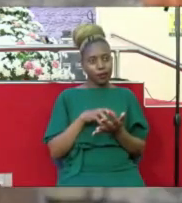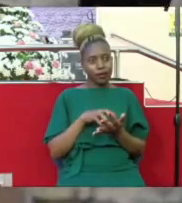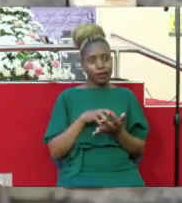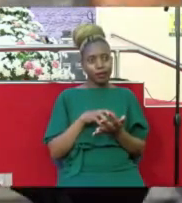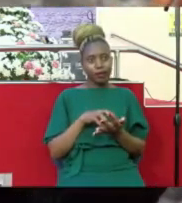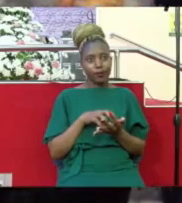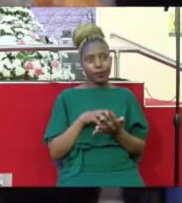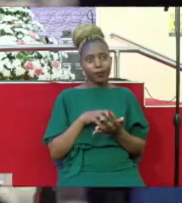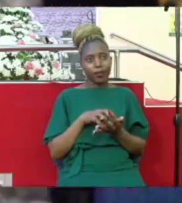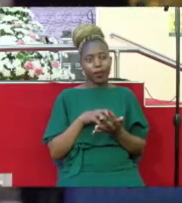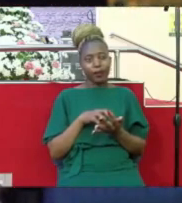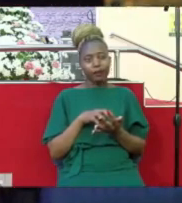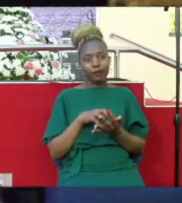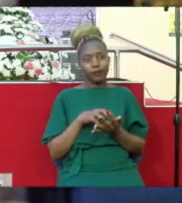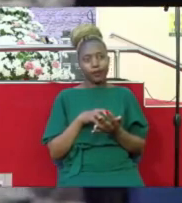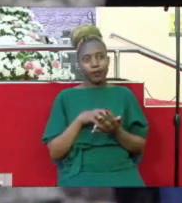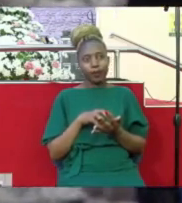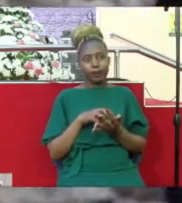be a notice to you